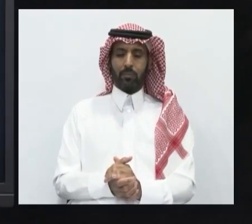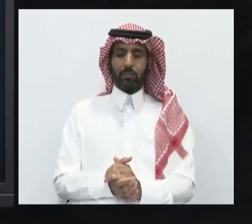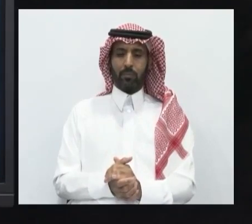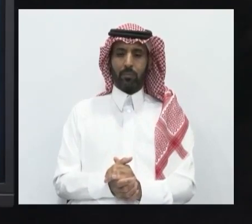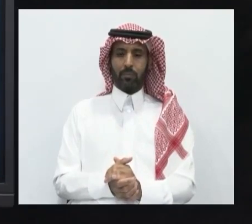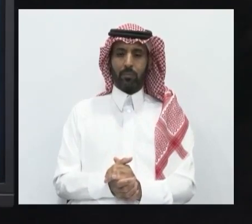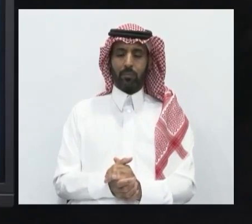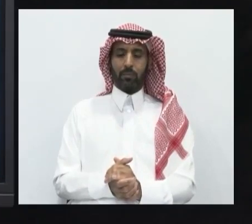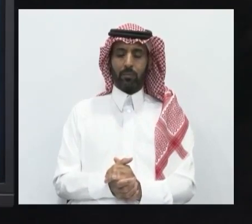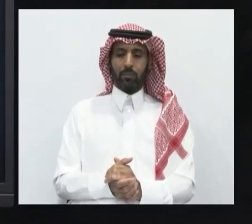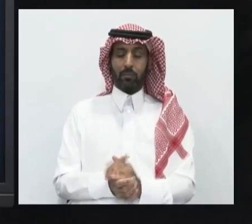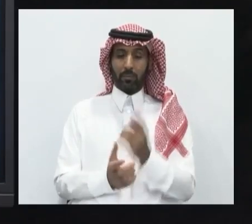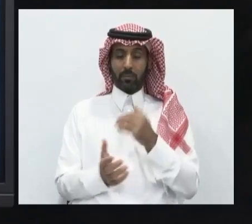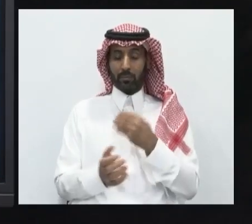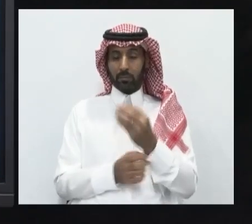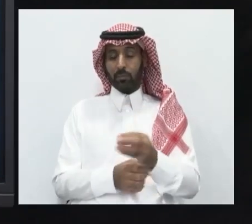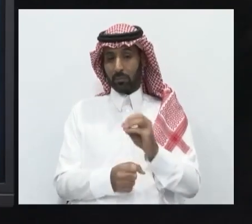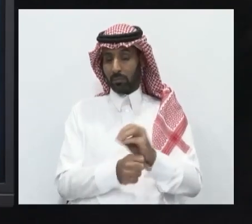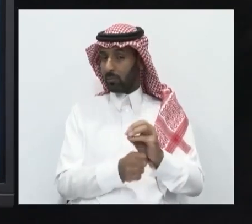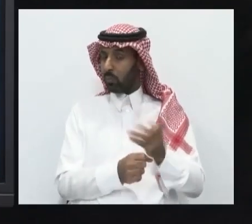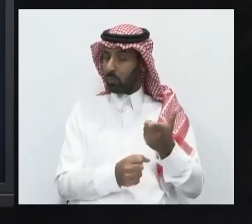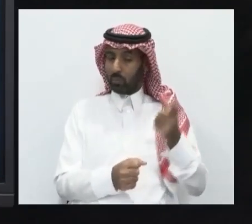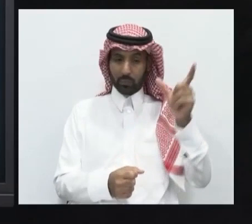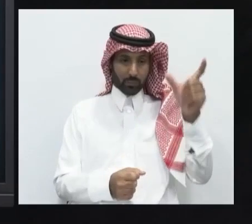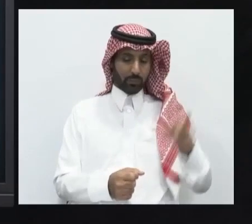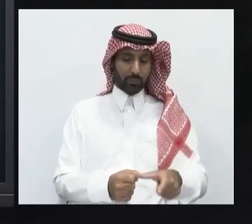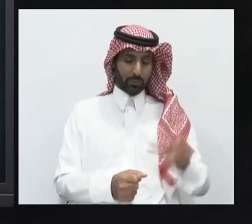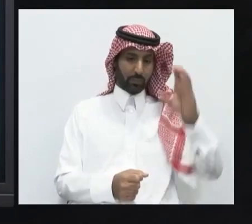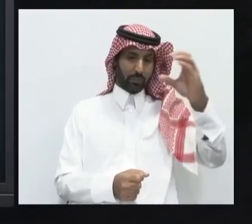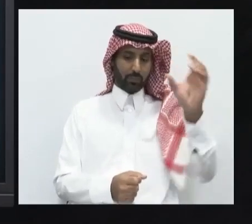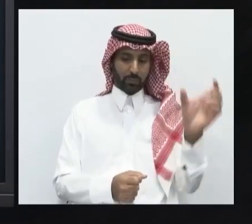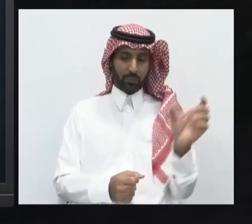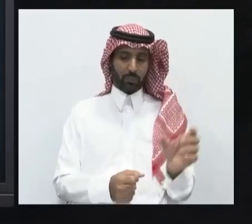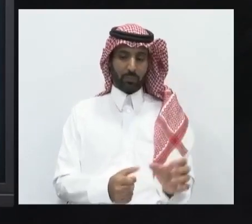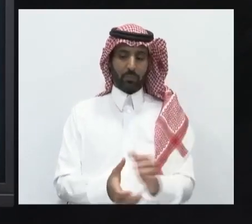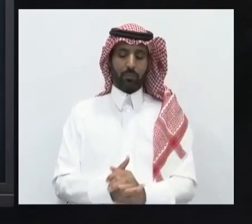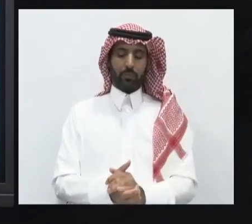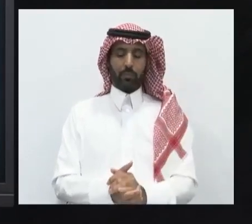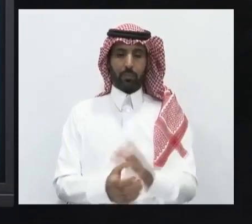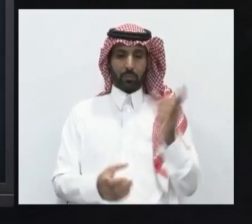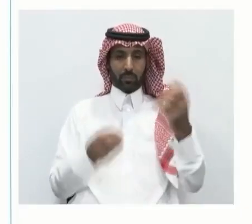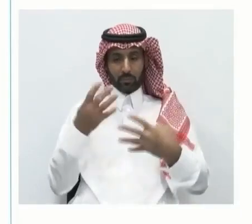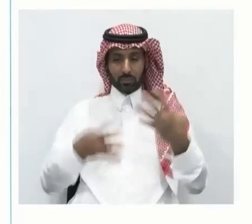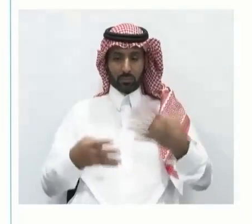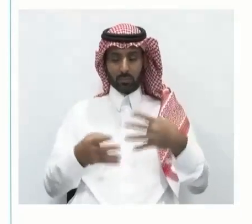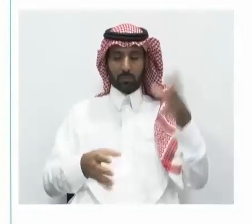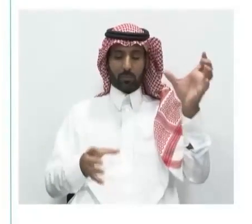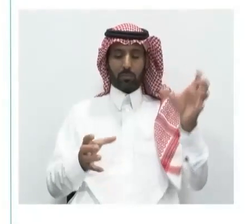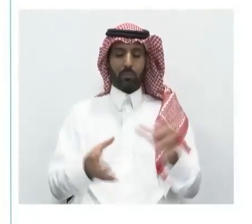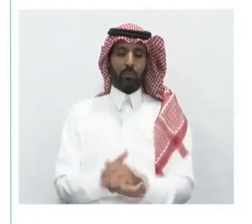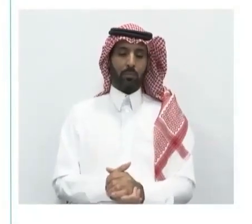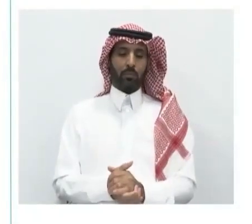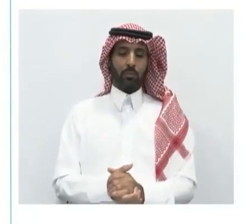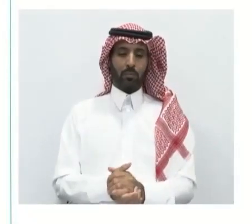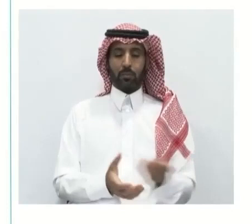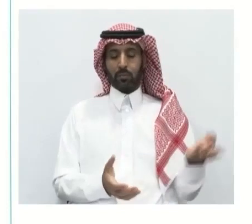are the definitions. I want you to give me the terms. We will listen again to the articles. Then you will give me your answer. Let's